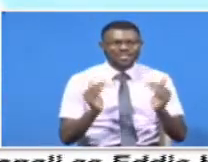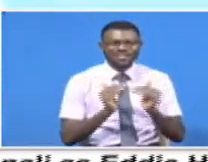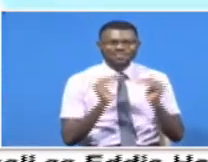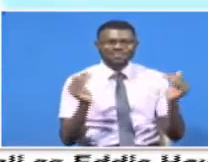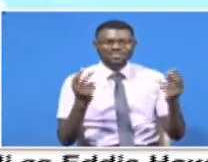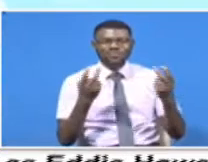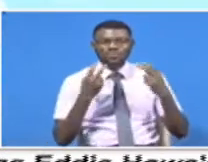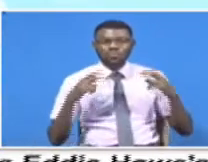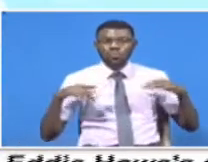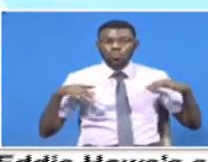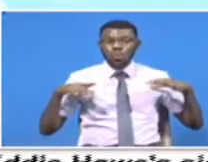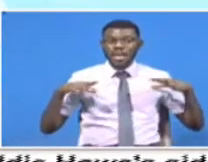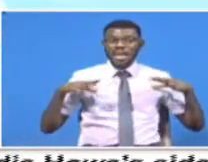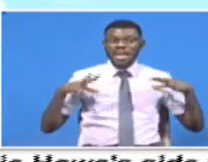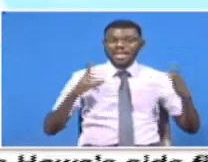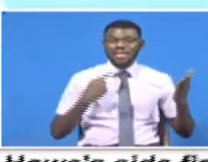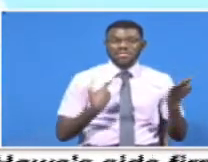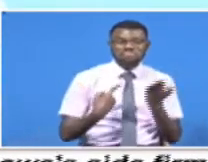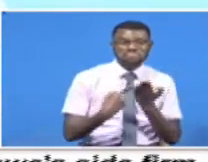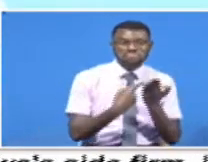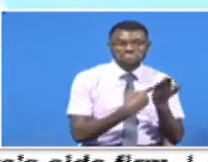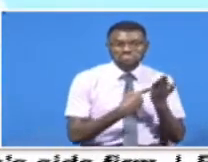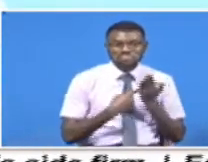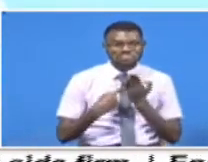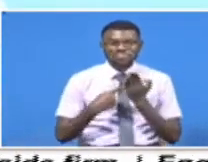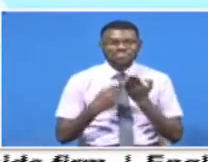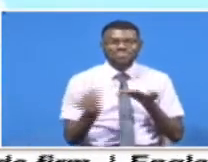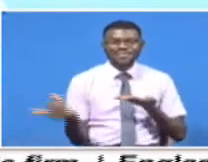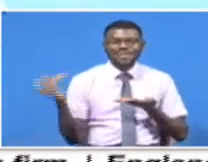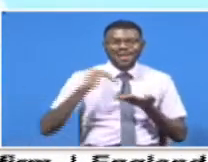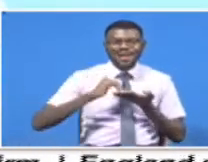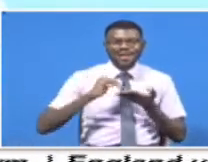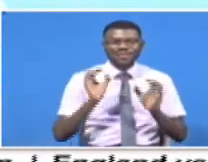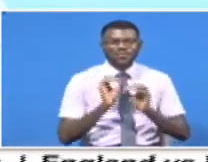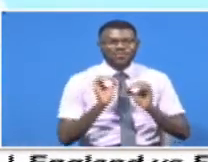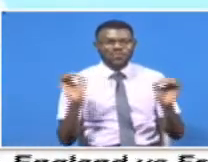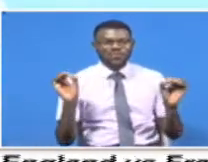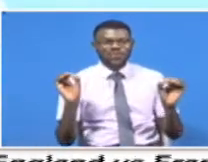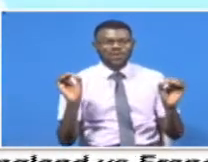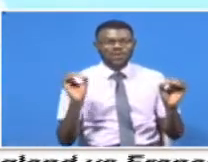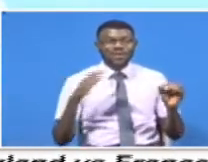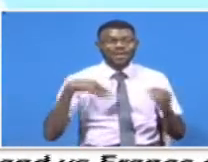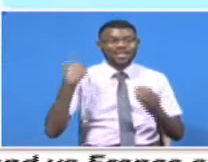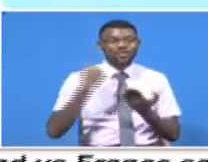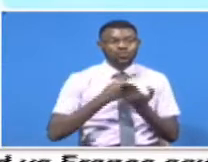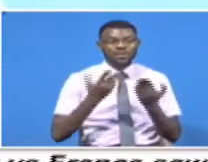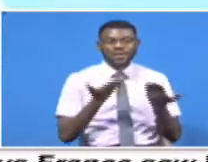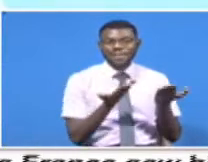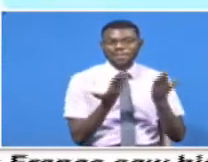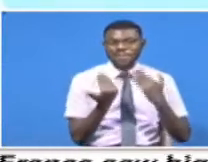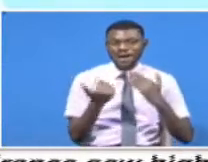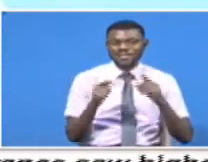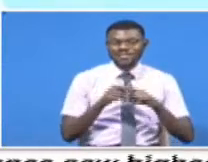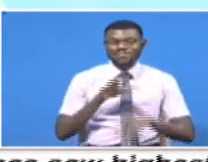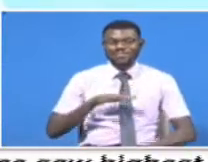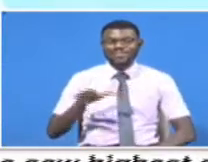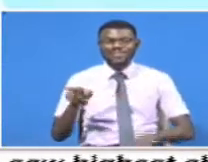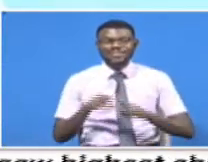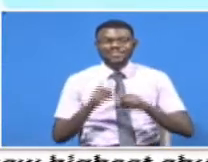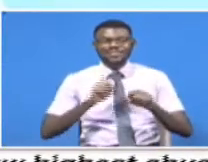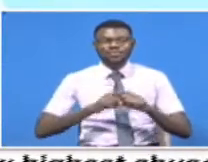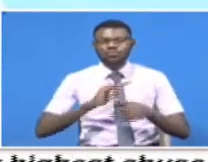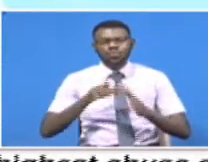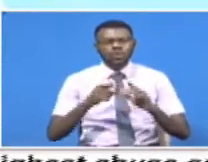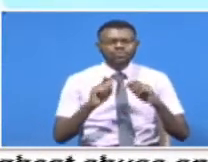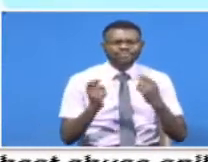not have our regular discussion after 10. The second hour of news are about to resume next week. Same place, same time. On behalf of the whole